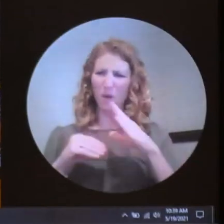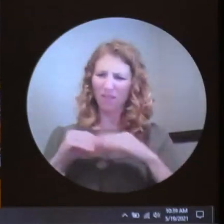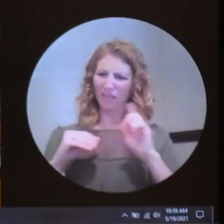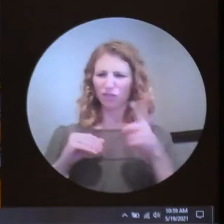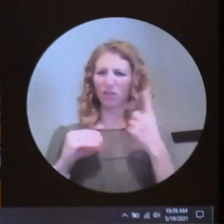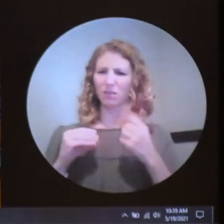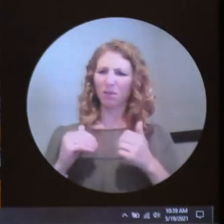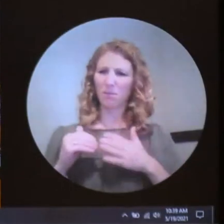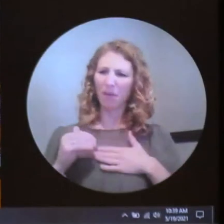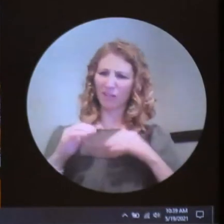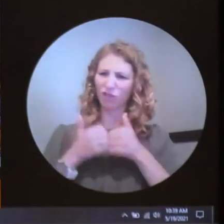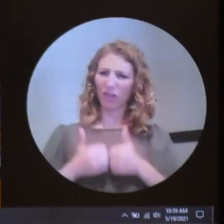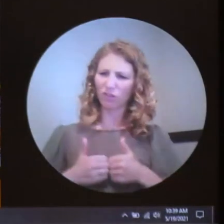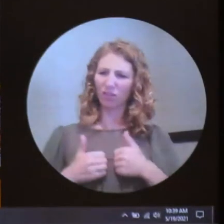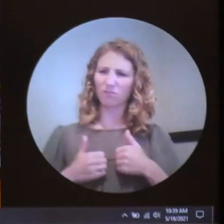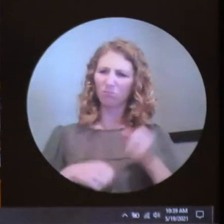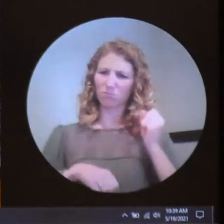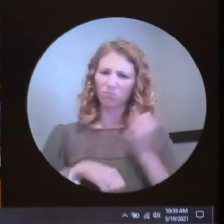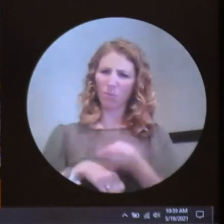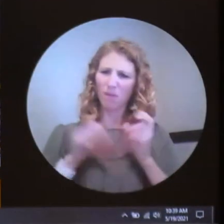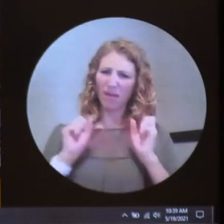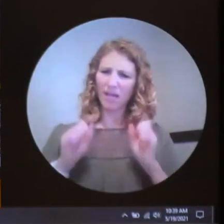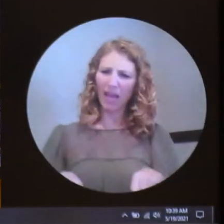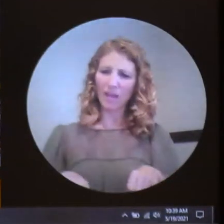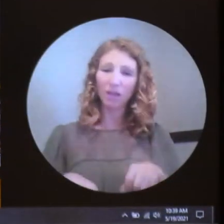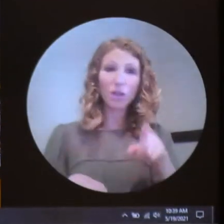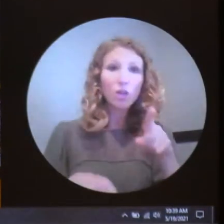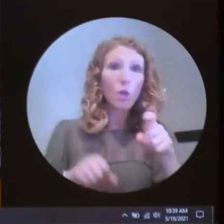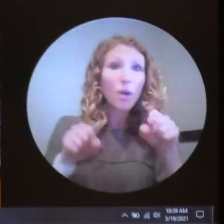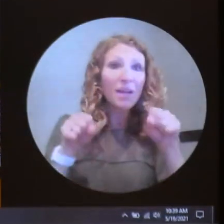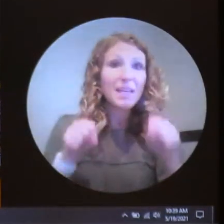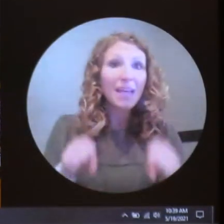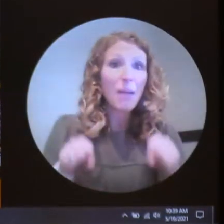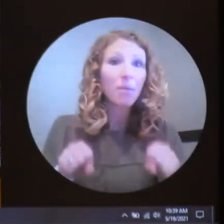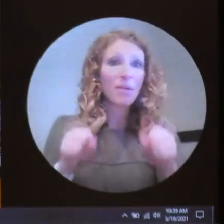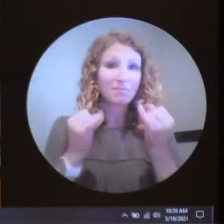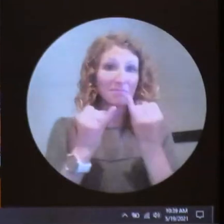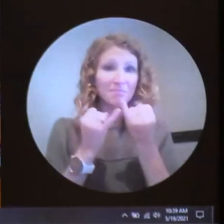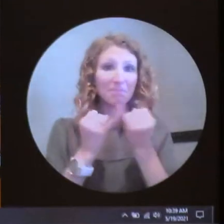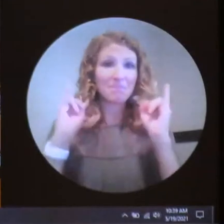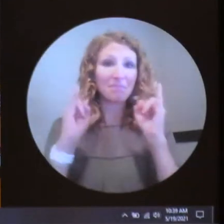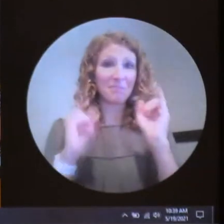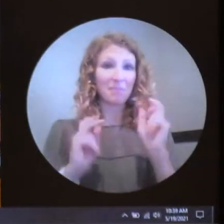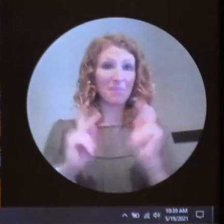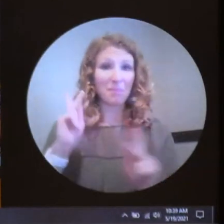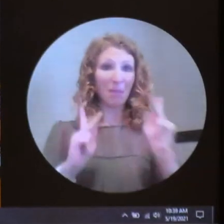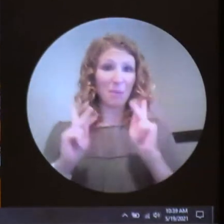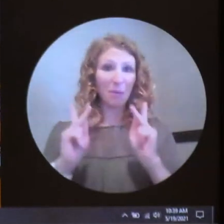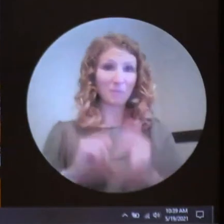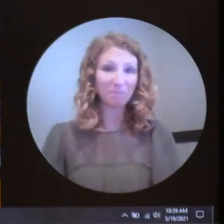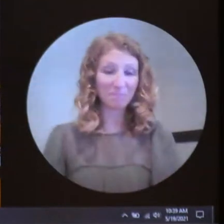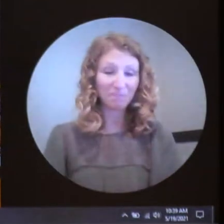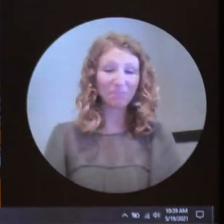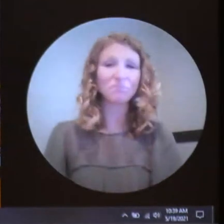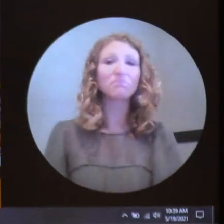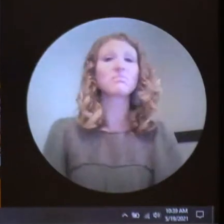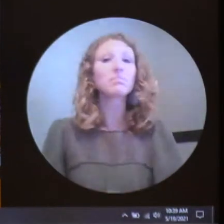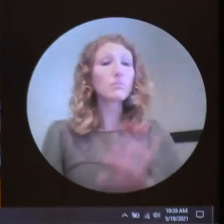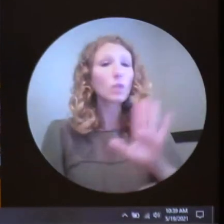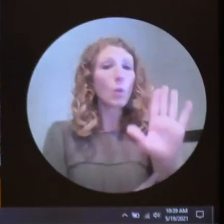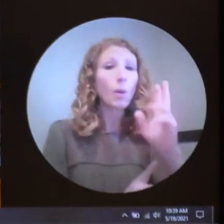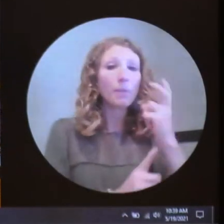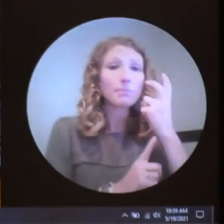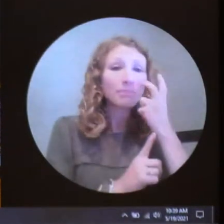You are strong-willed, capable, and independent individuals. As for your blindness, that is a part